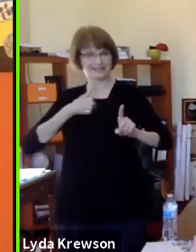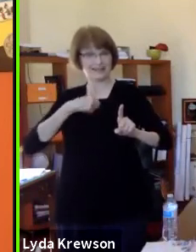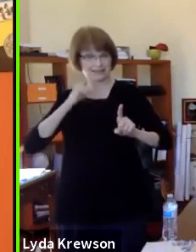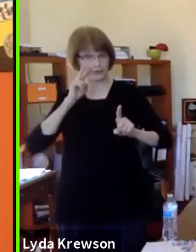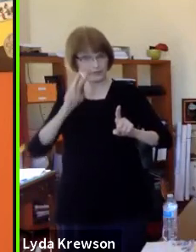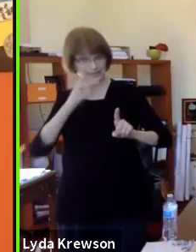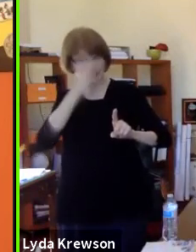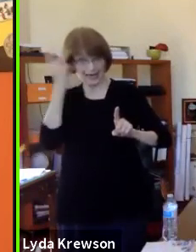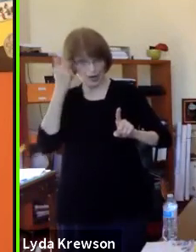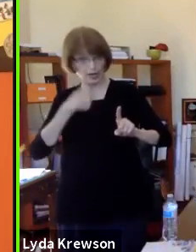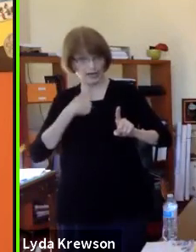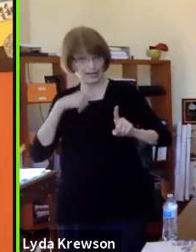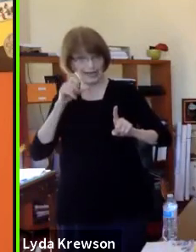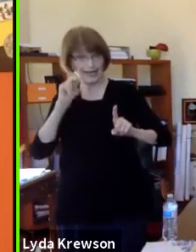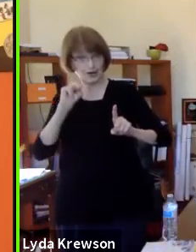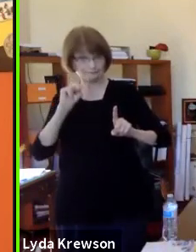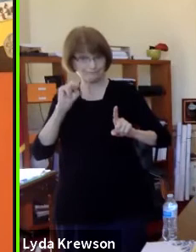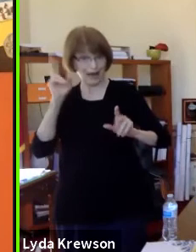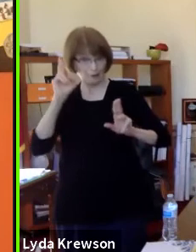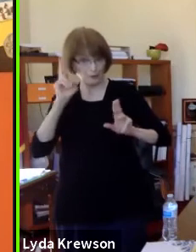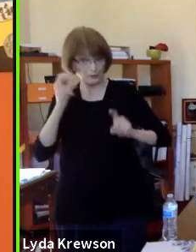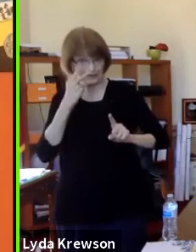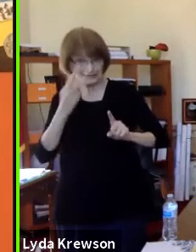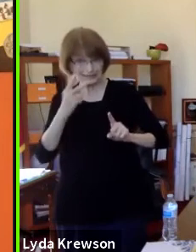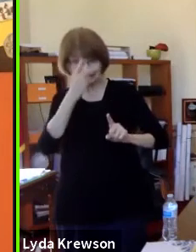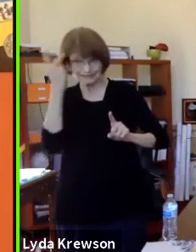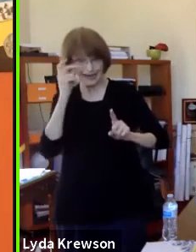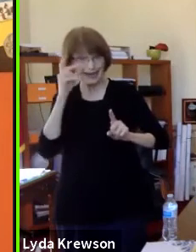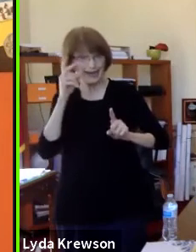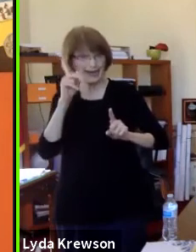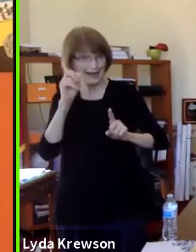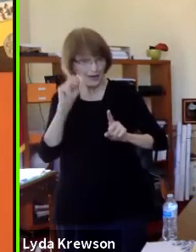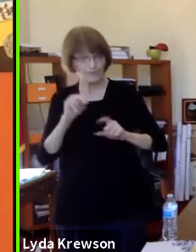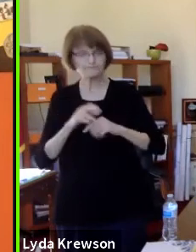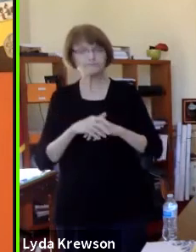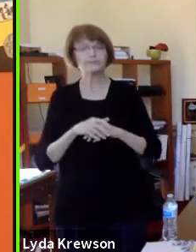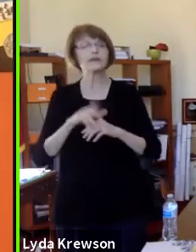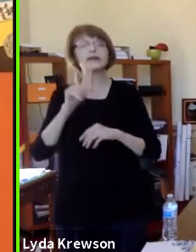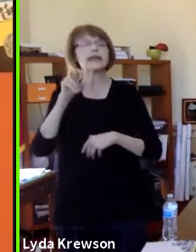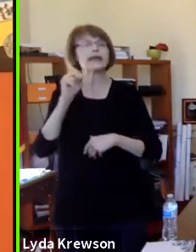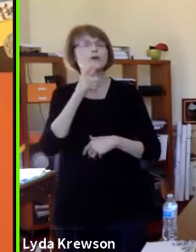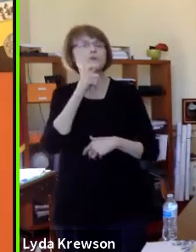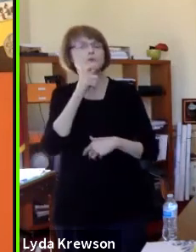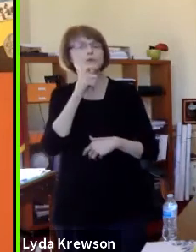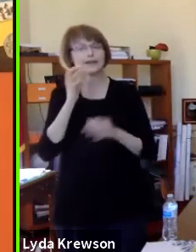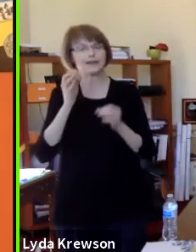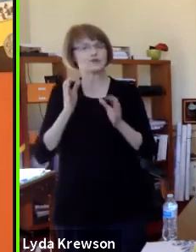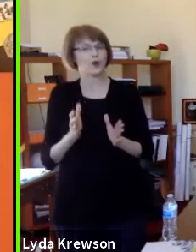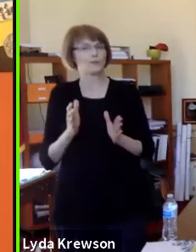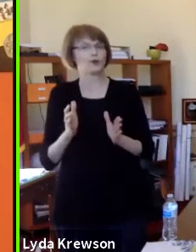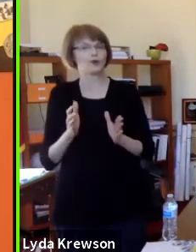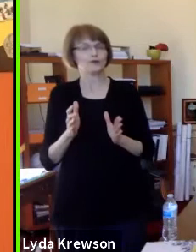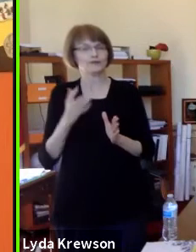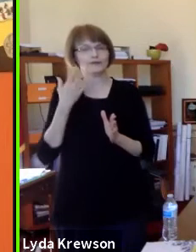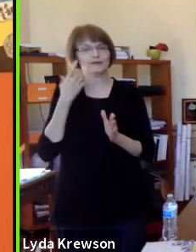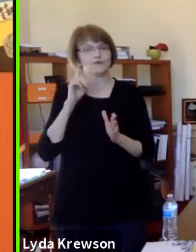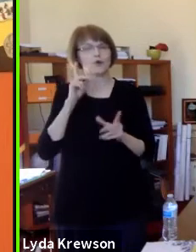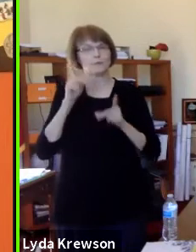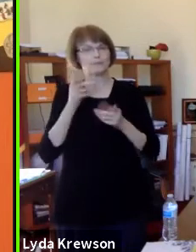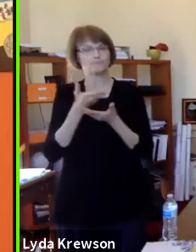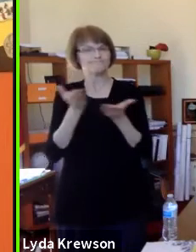see Karen? I hope so. So Karen is an interpreter for folks